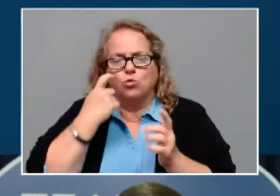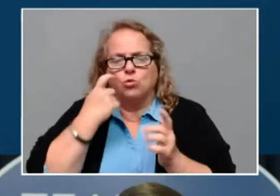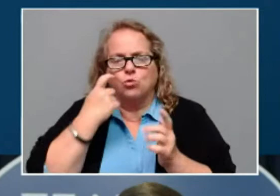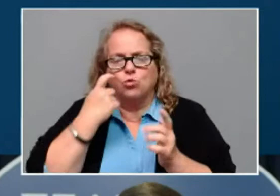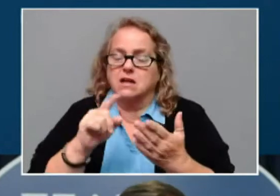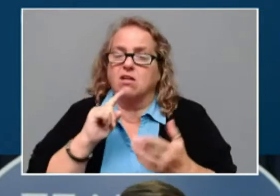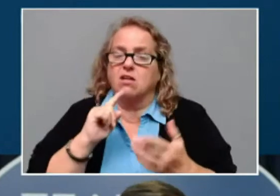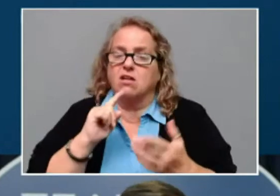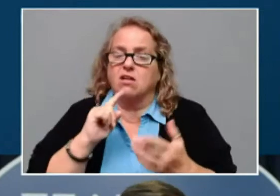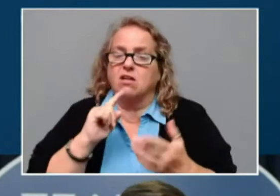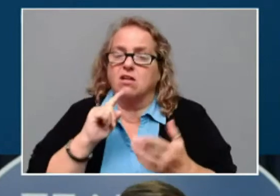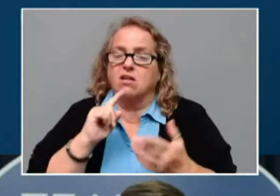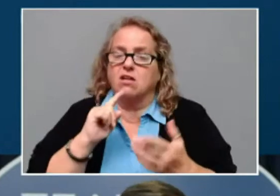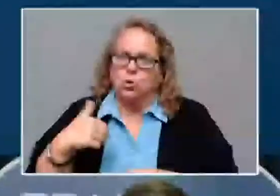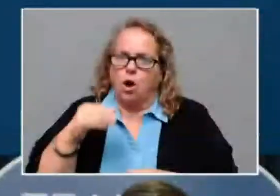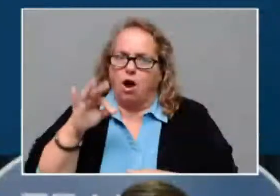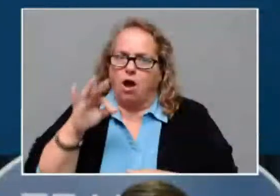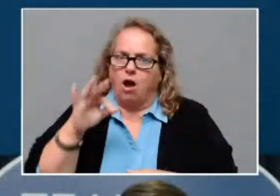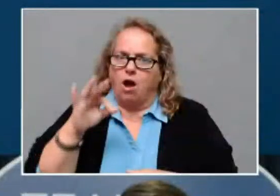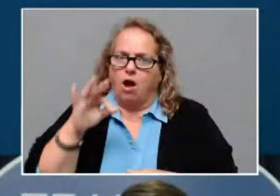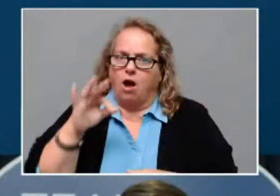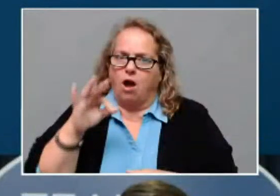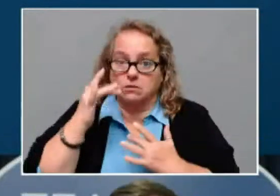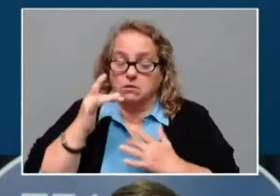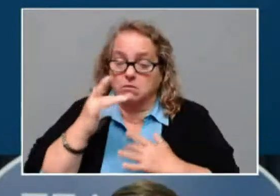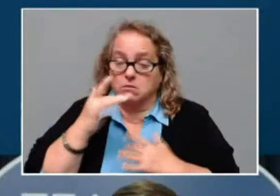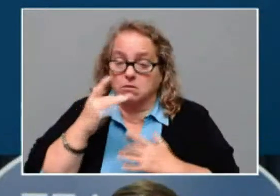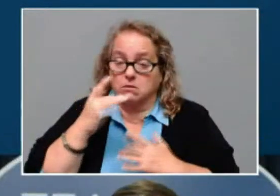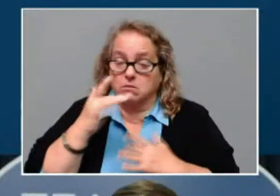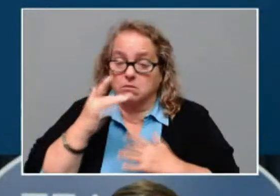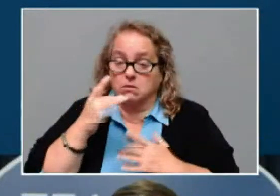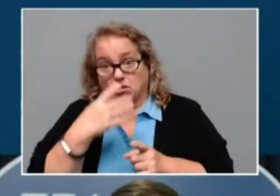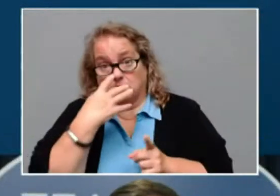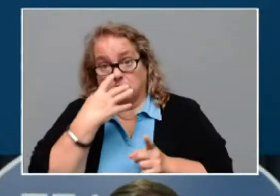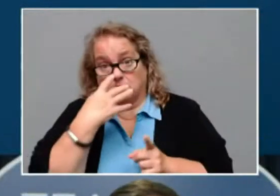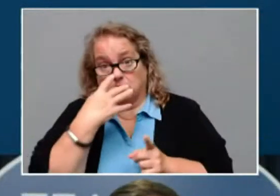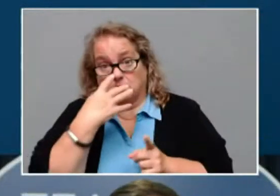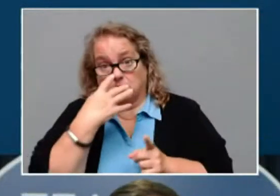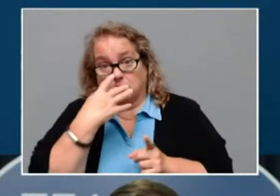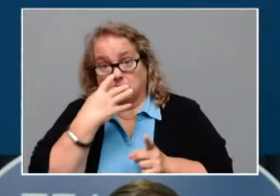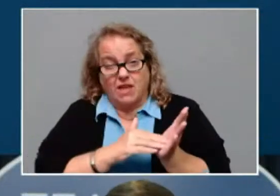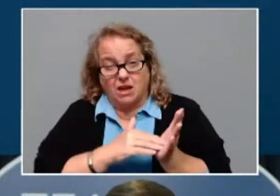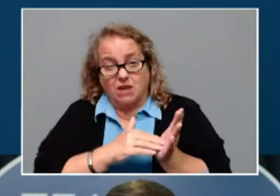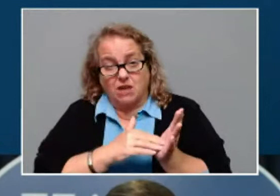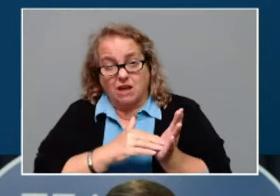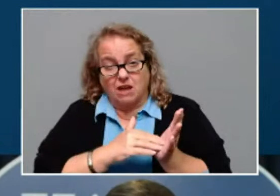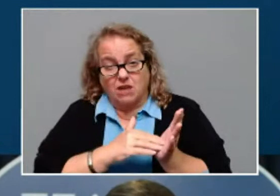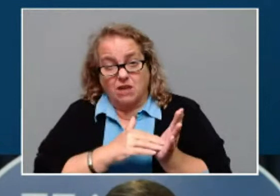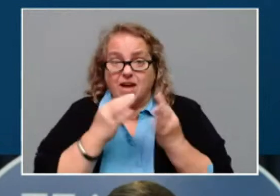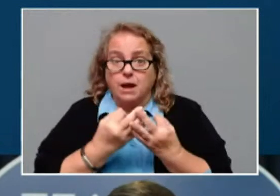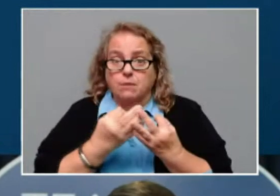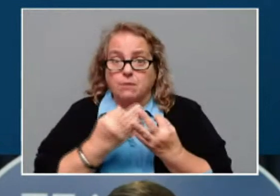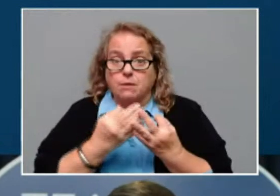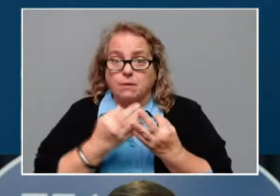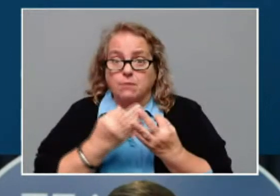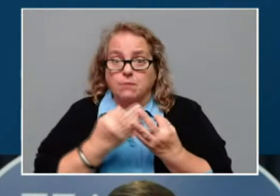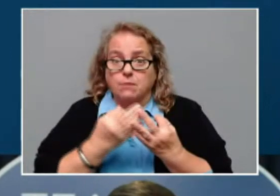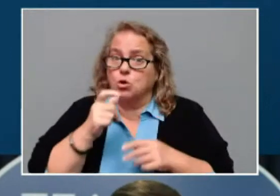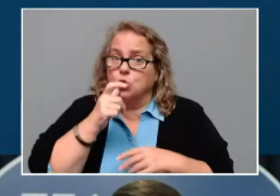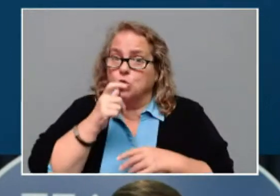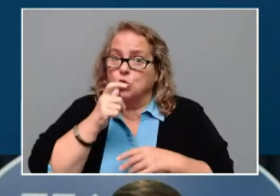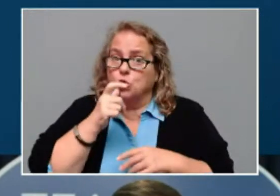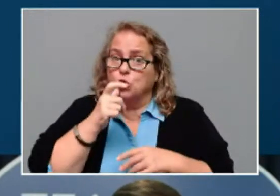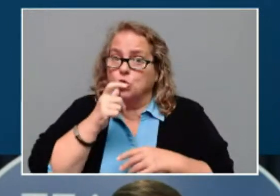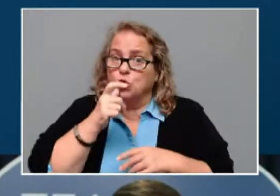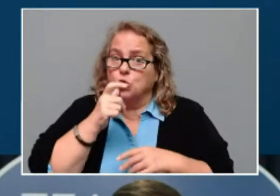because disrespecting 700,000 American families who've lost someone they loved and cared about is wrong. I think